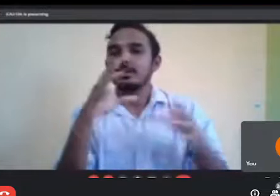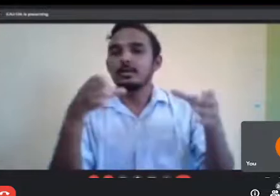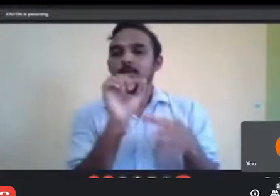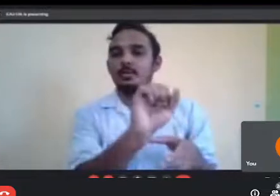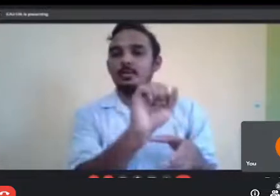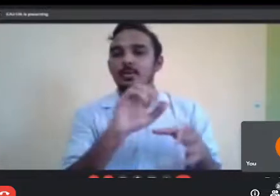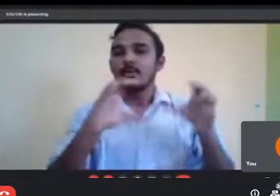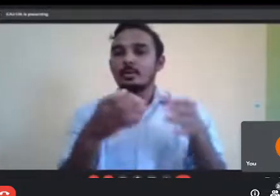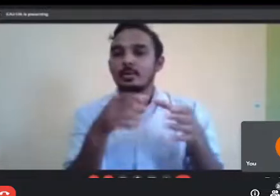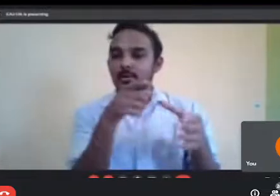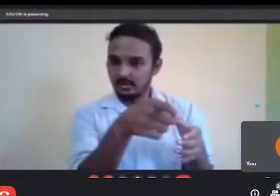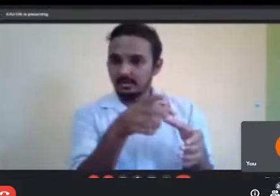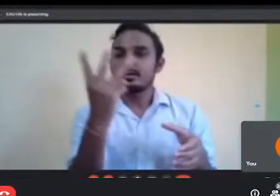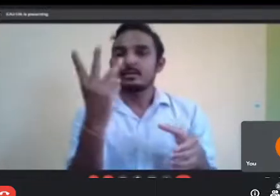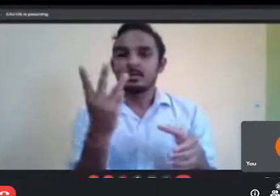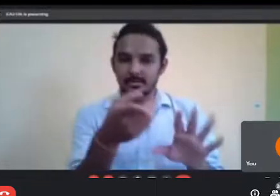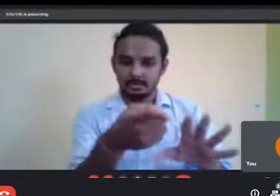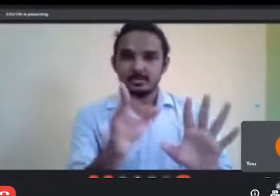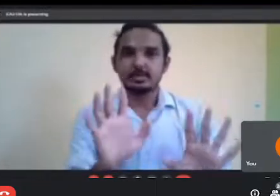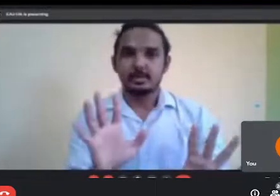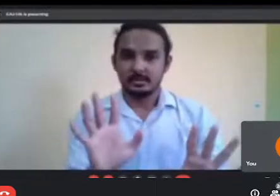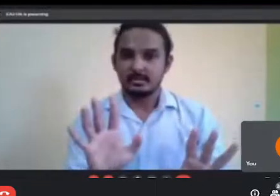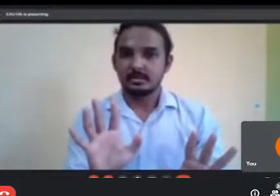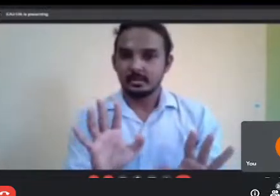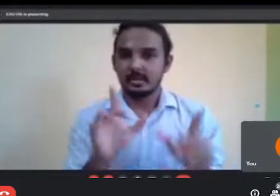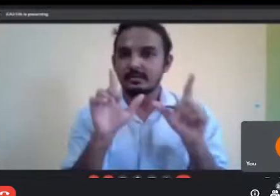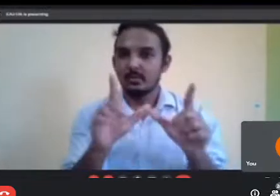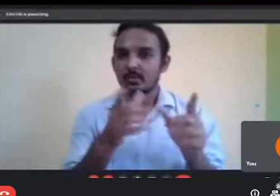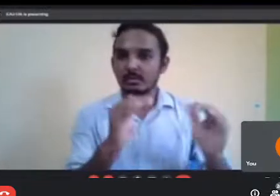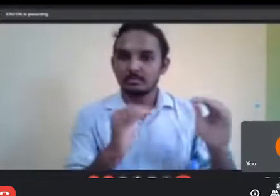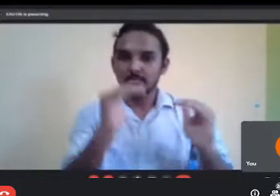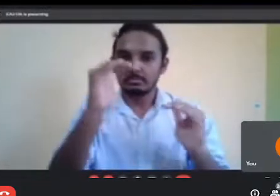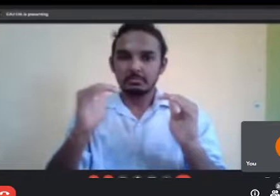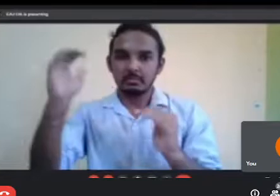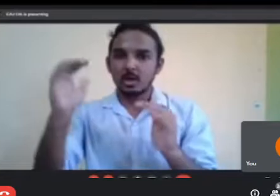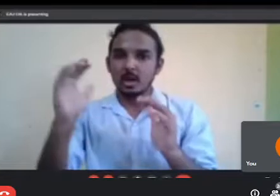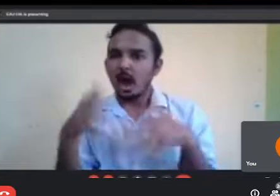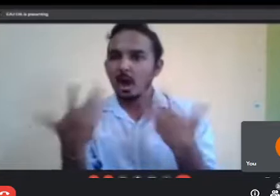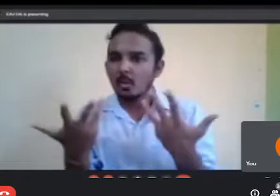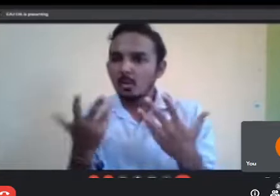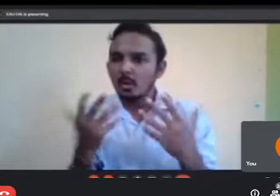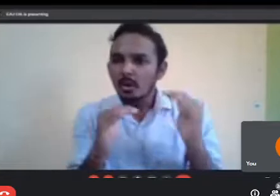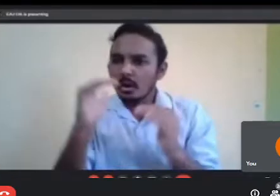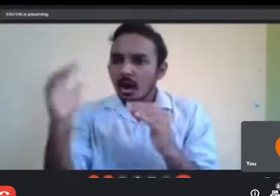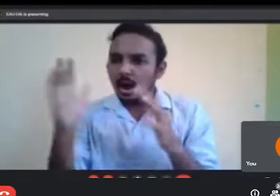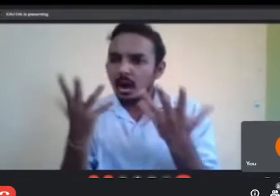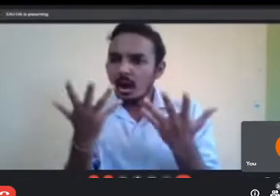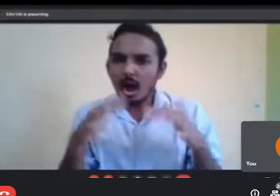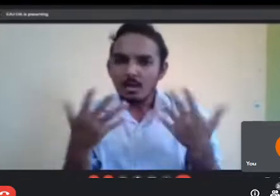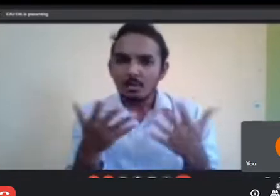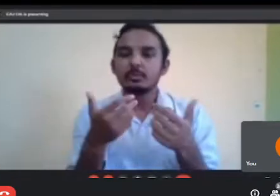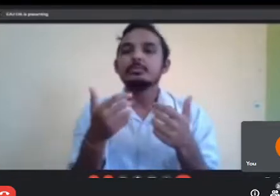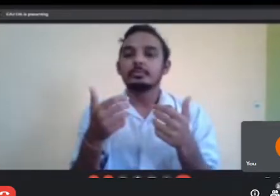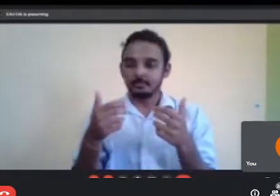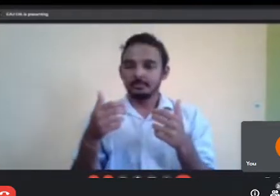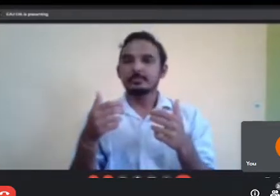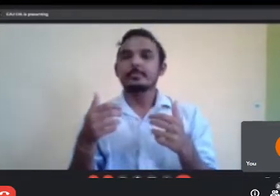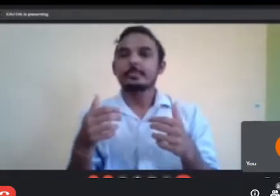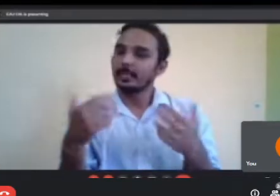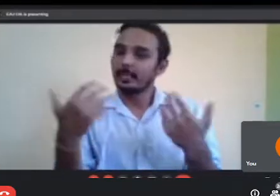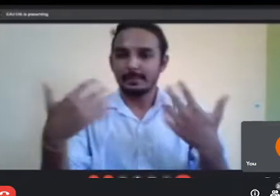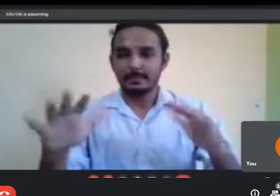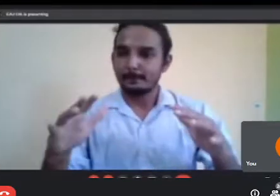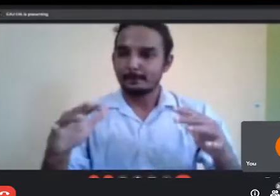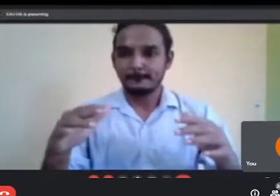So this is the 2016 cohort, 3 different batches, 3 different classes. And there's a visible increase in all the